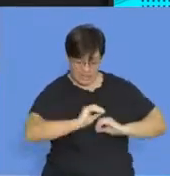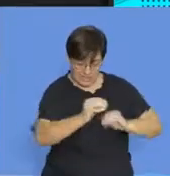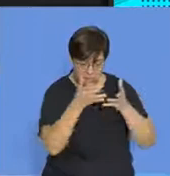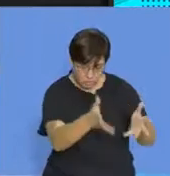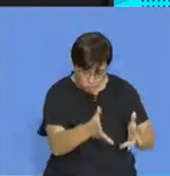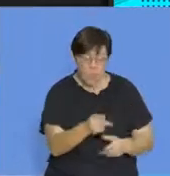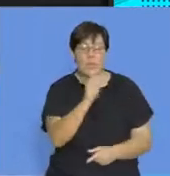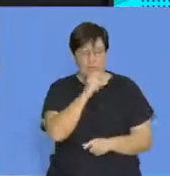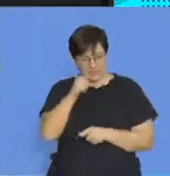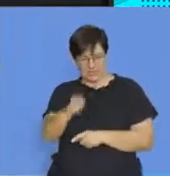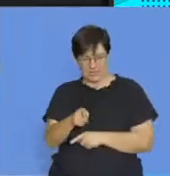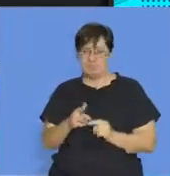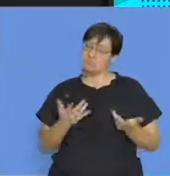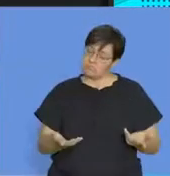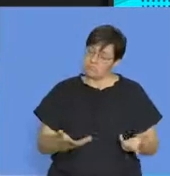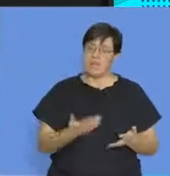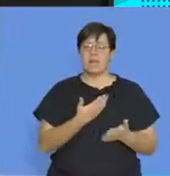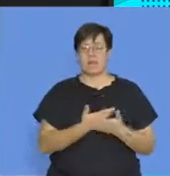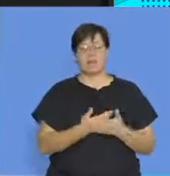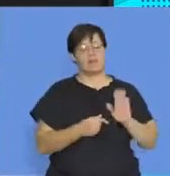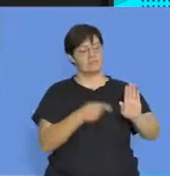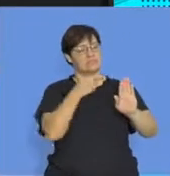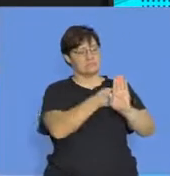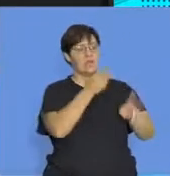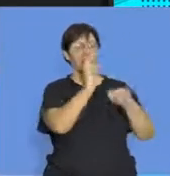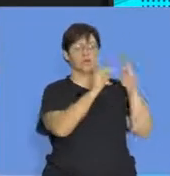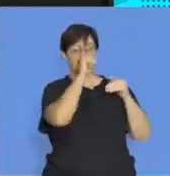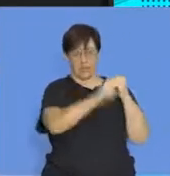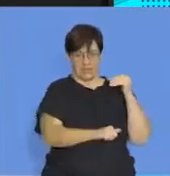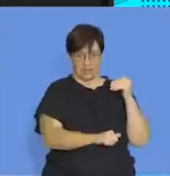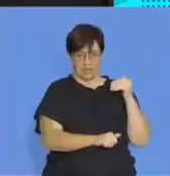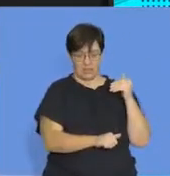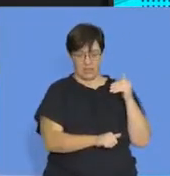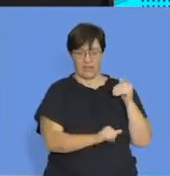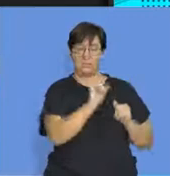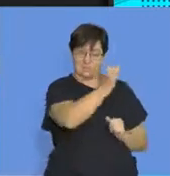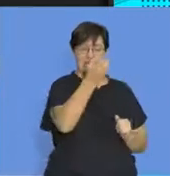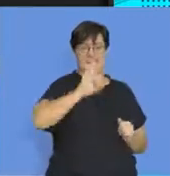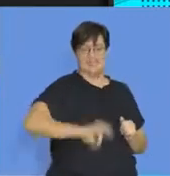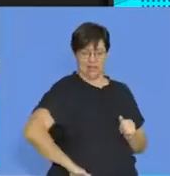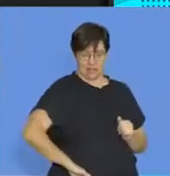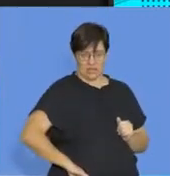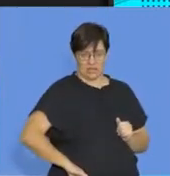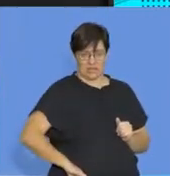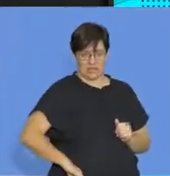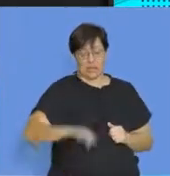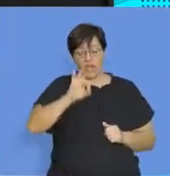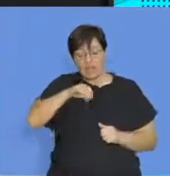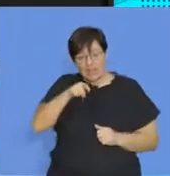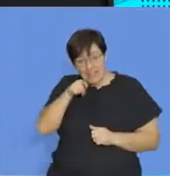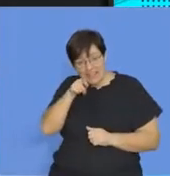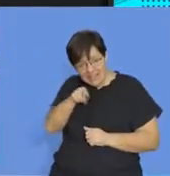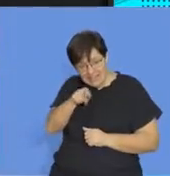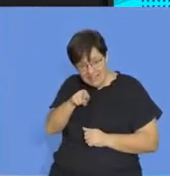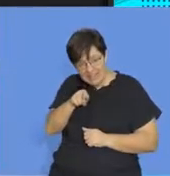So you could record for Craig for 12 months, that is his salary, and the